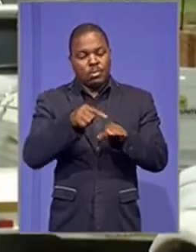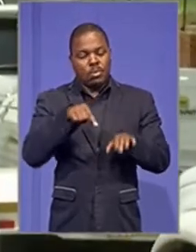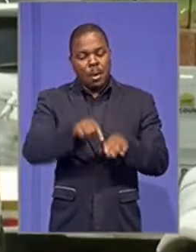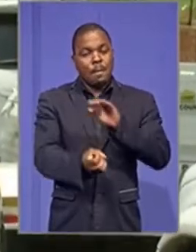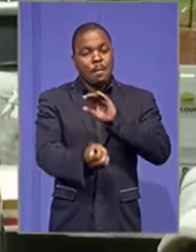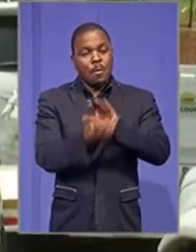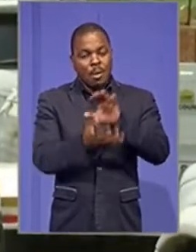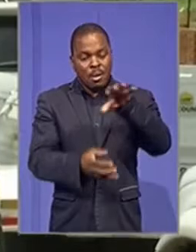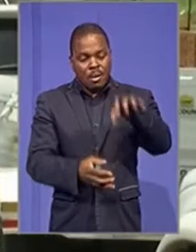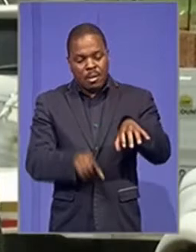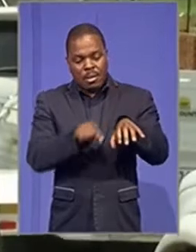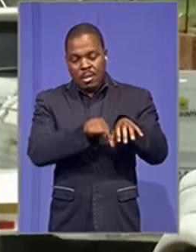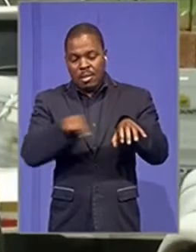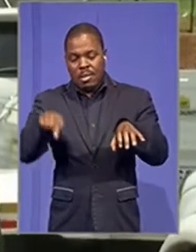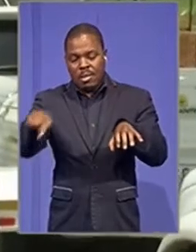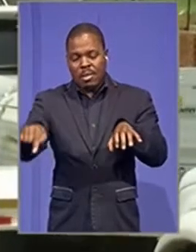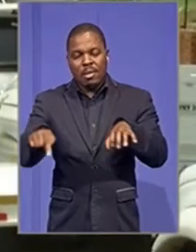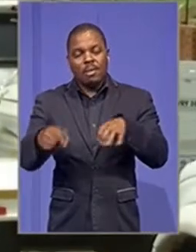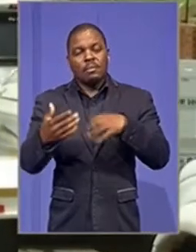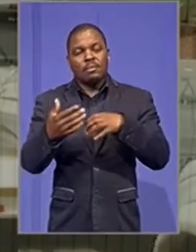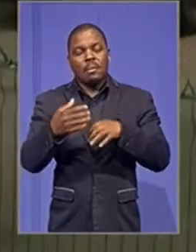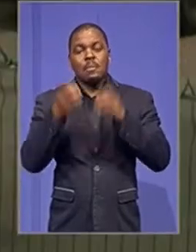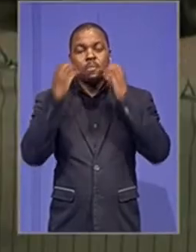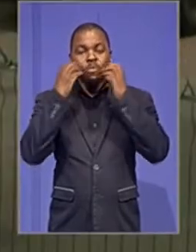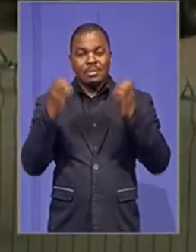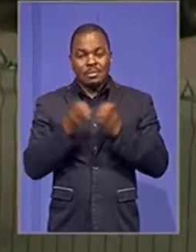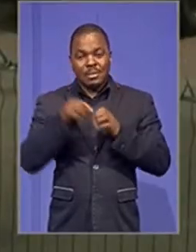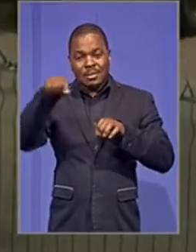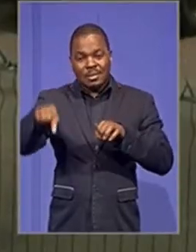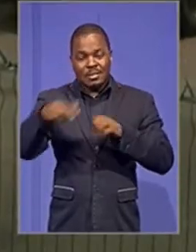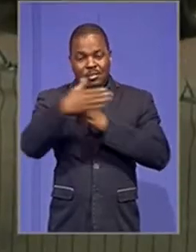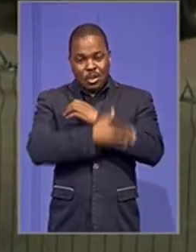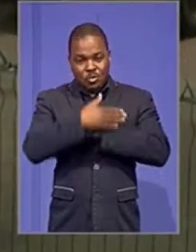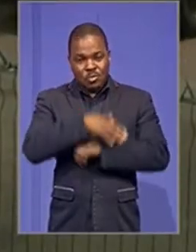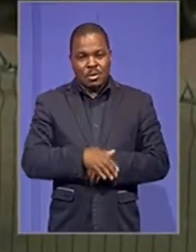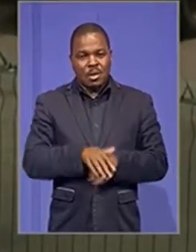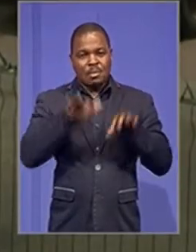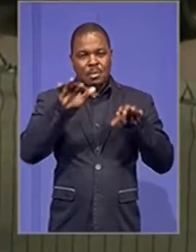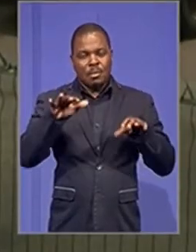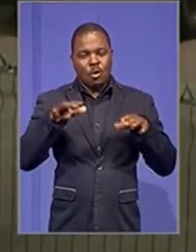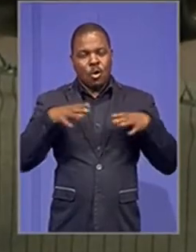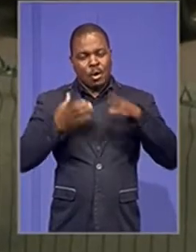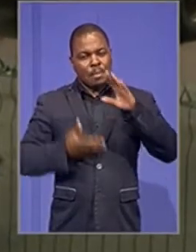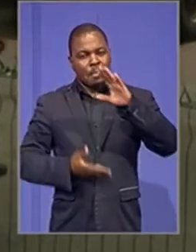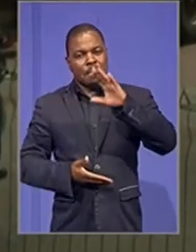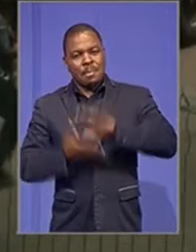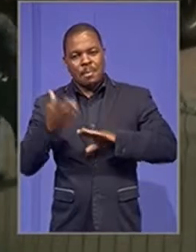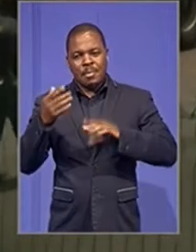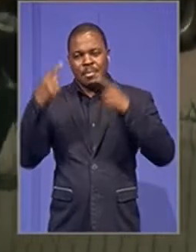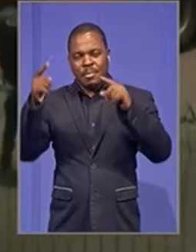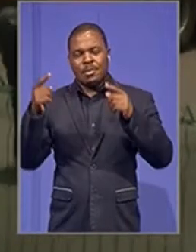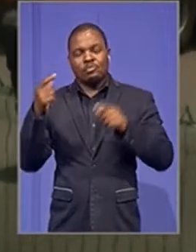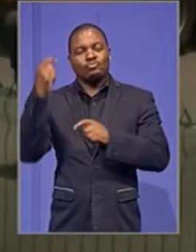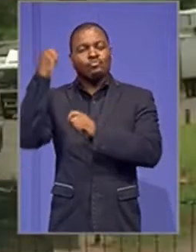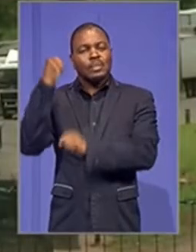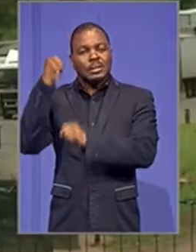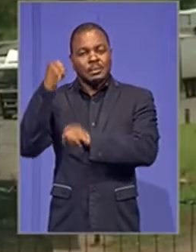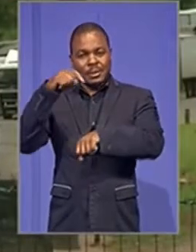ya Mpumalanga le nagaboagišane Mozambique ba ya maikhutšong ba setse ba thomile go ya Mozambique maikhutšong a sehla sa